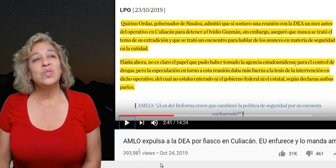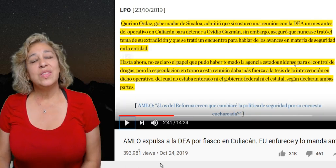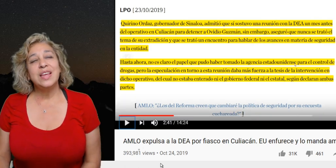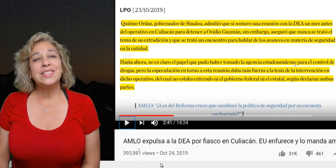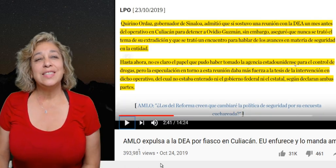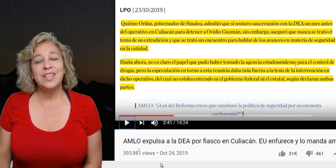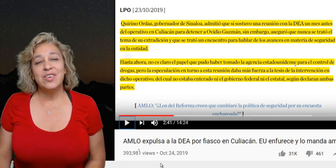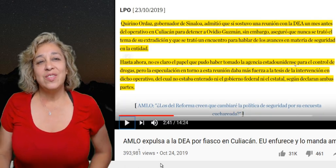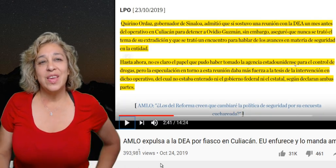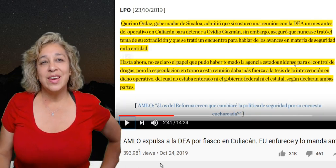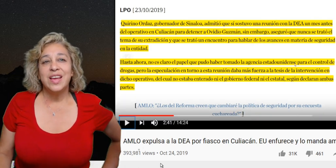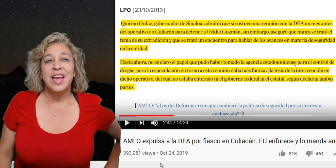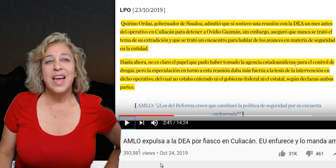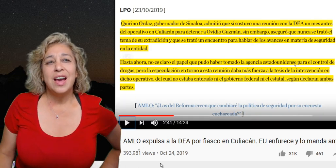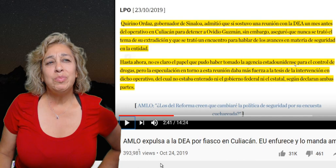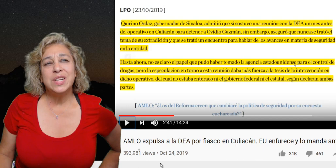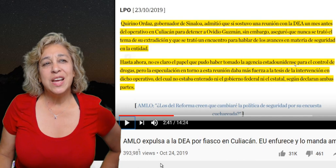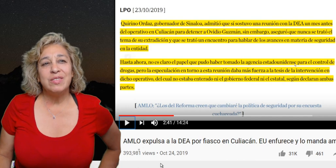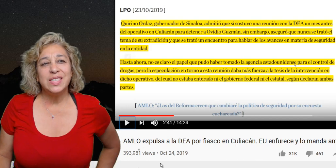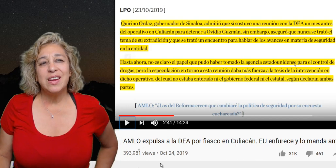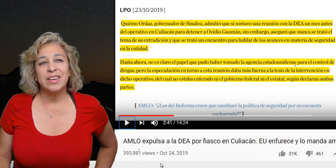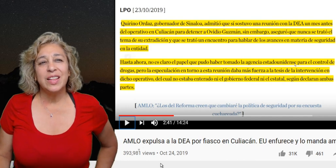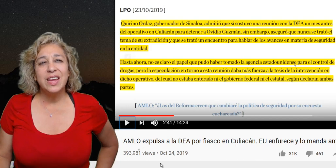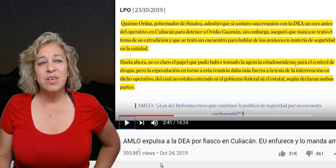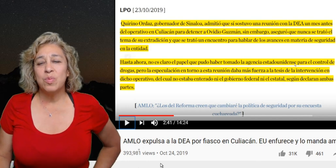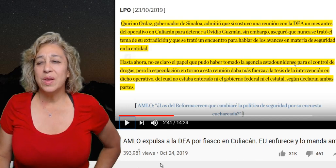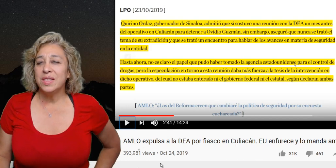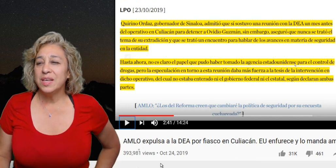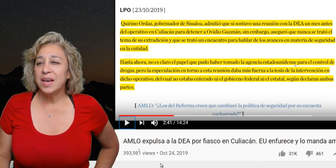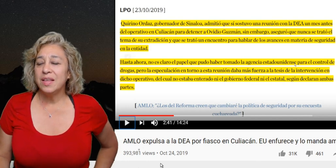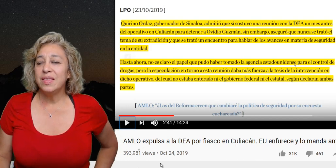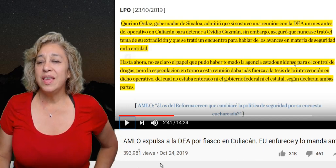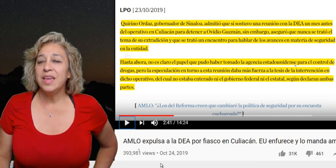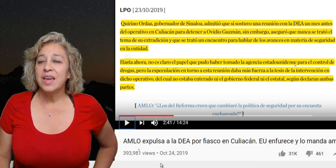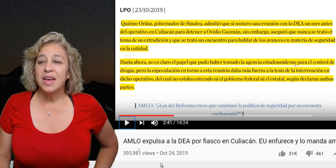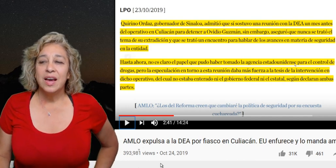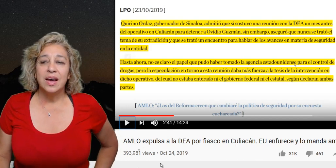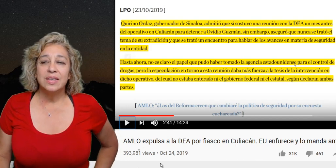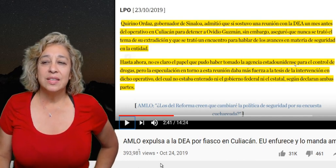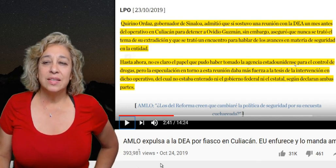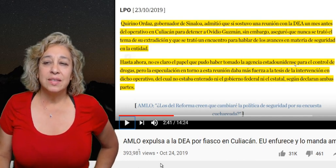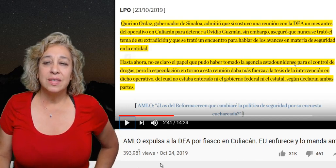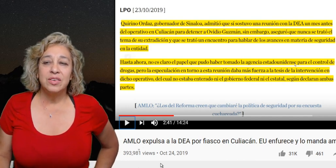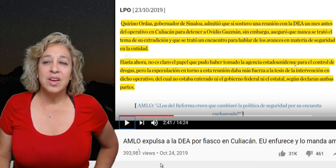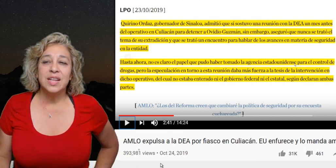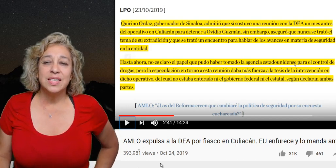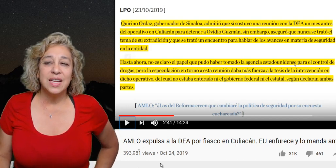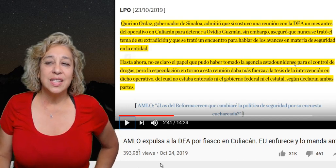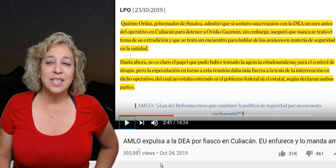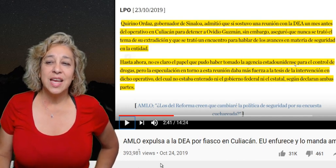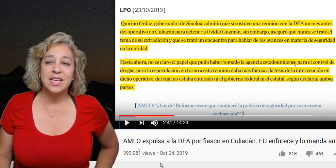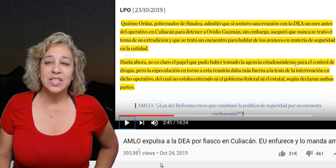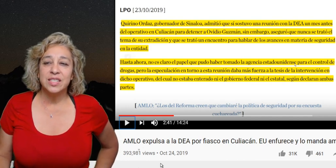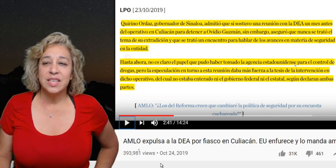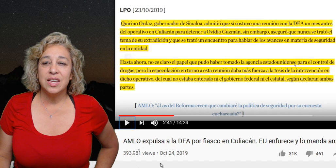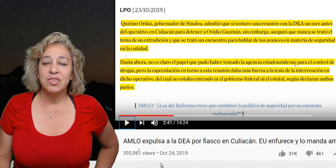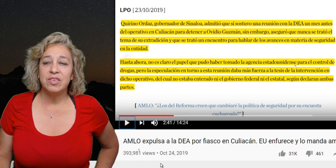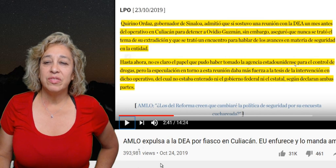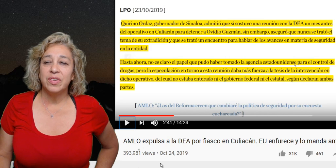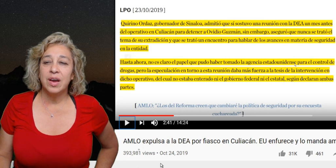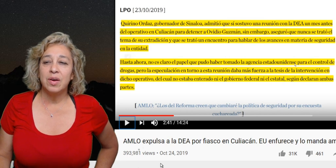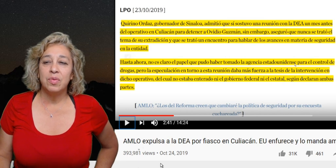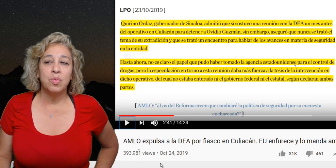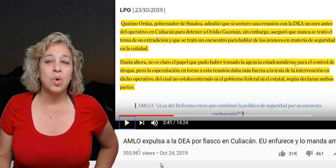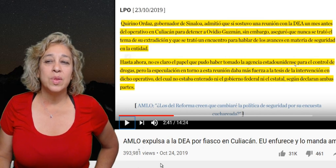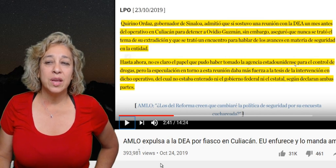So it says there that up to now it's not clear what the United States agency could